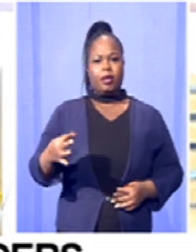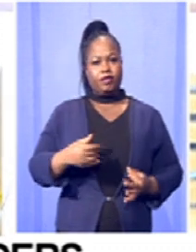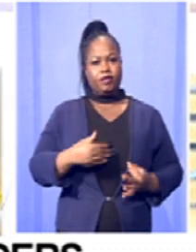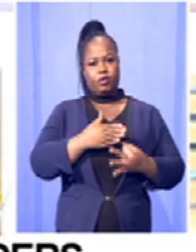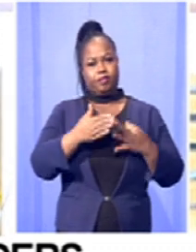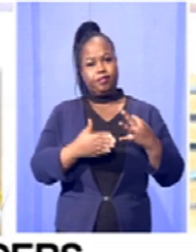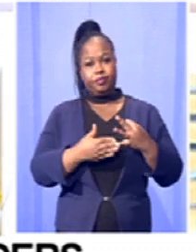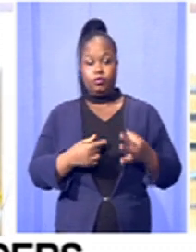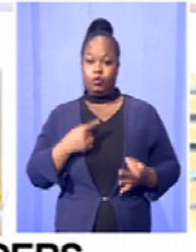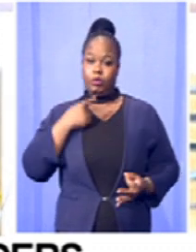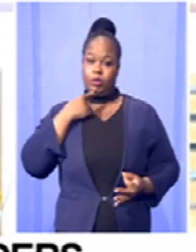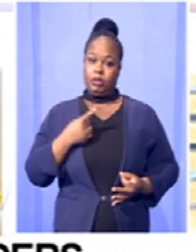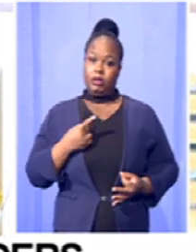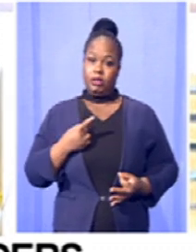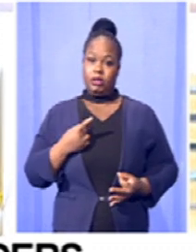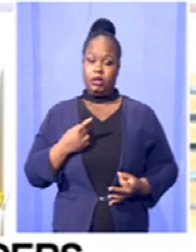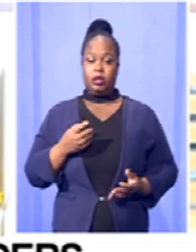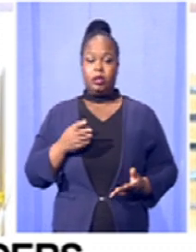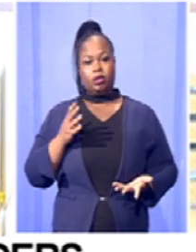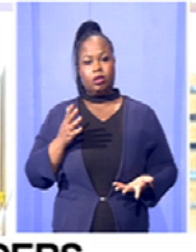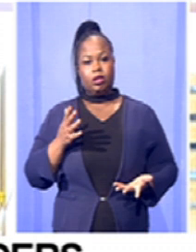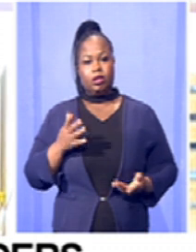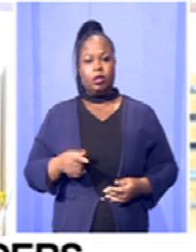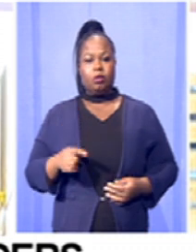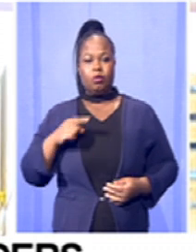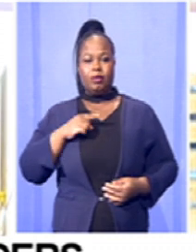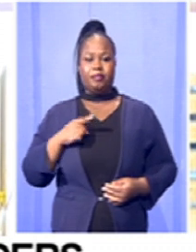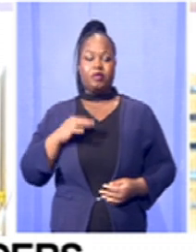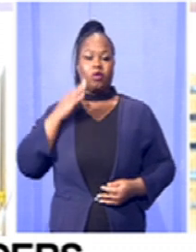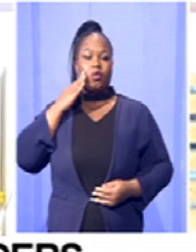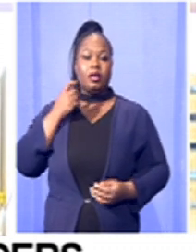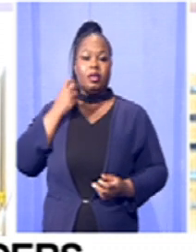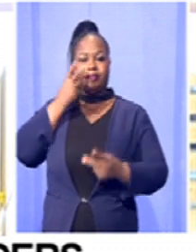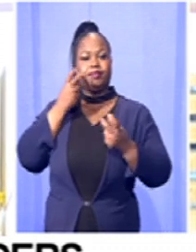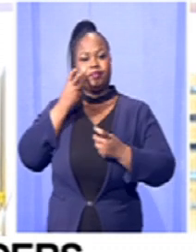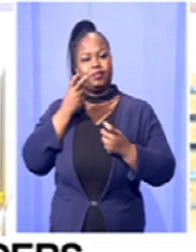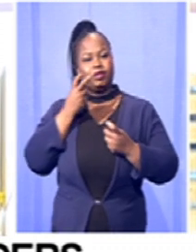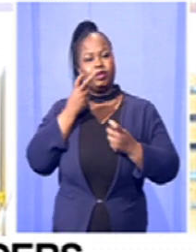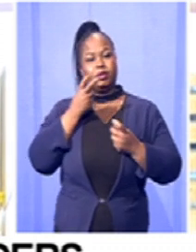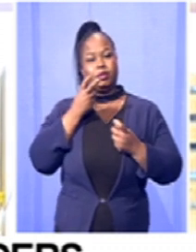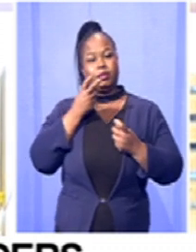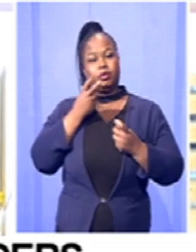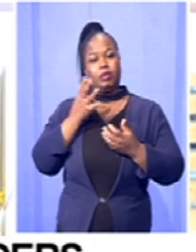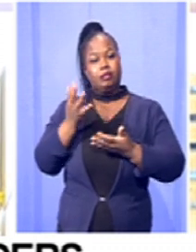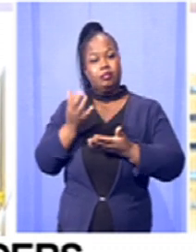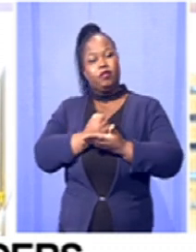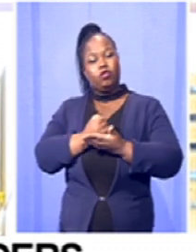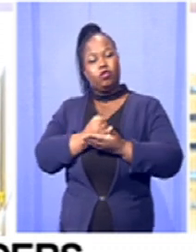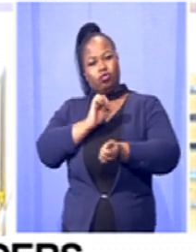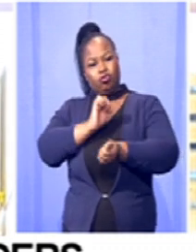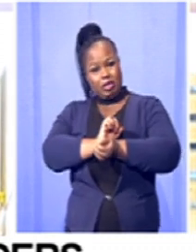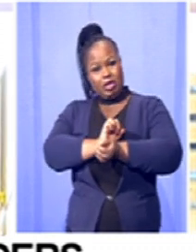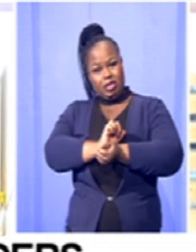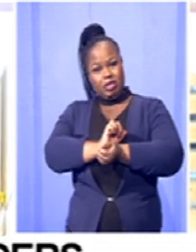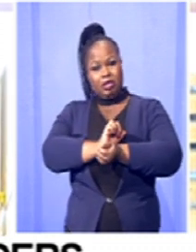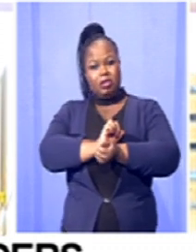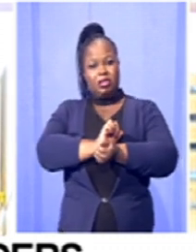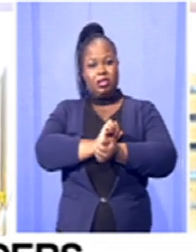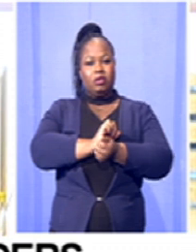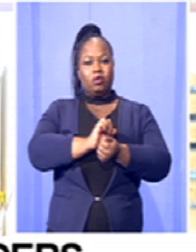to say that the warrant and the warrant of arrest or the search and seizure warrant of arrest,